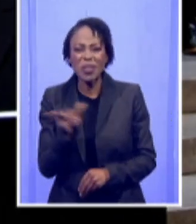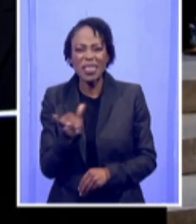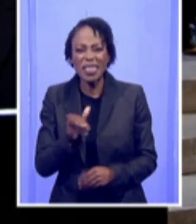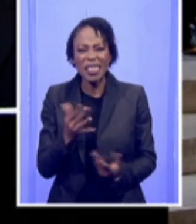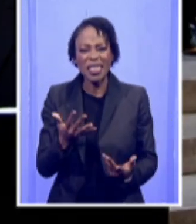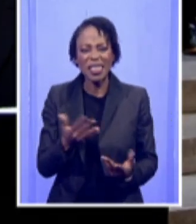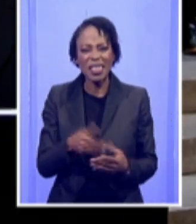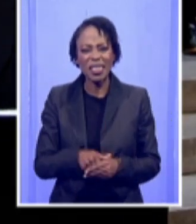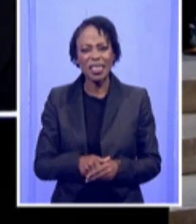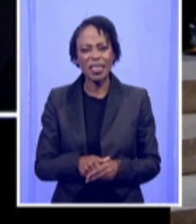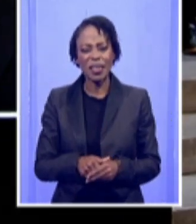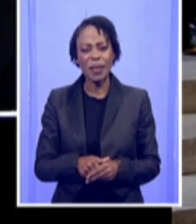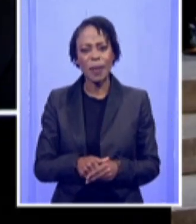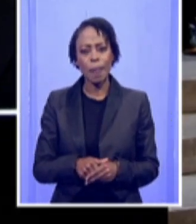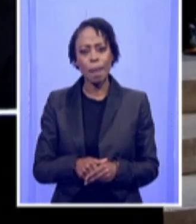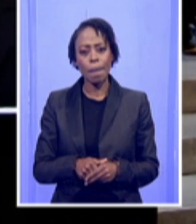literally?